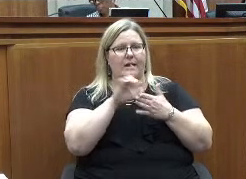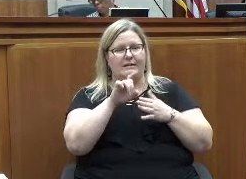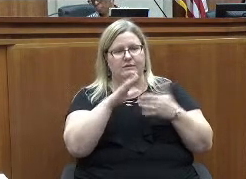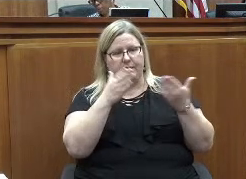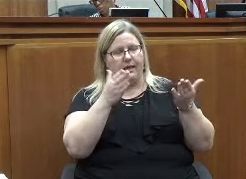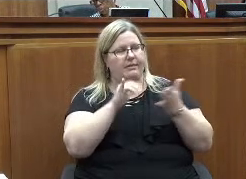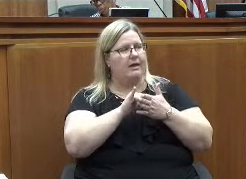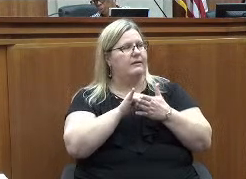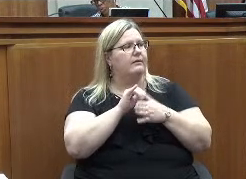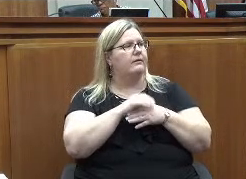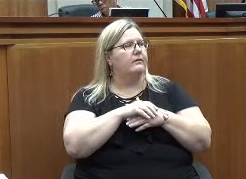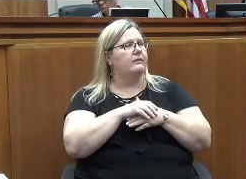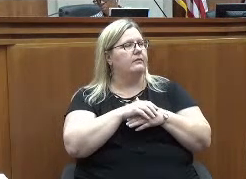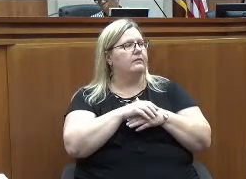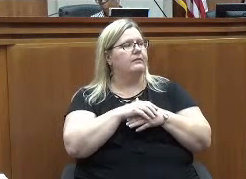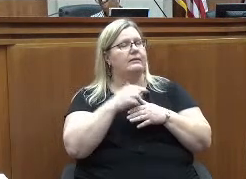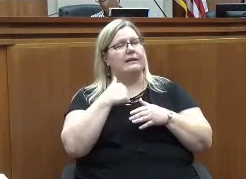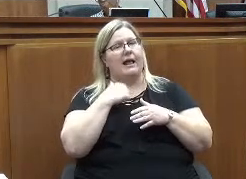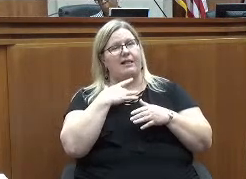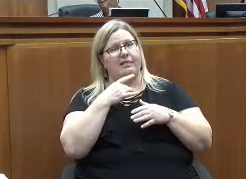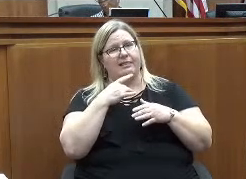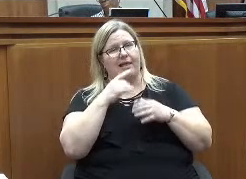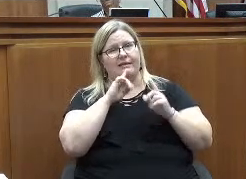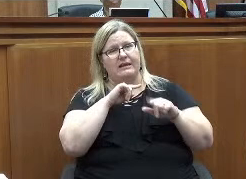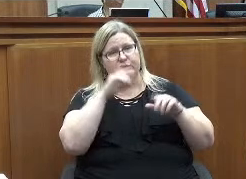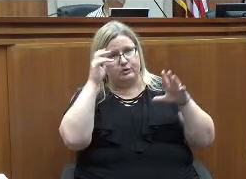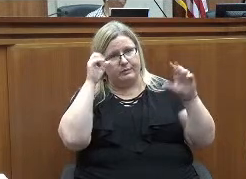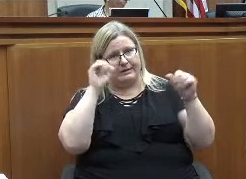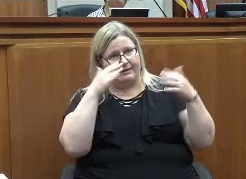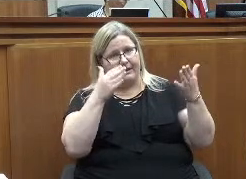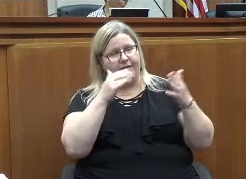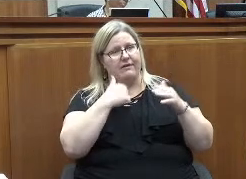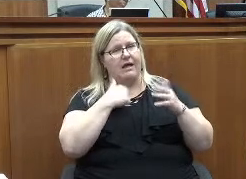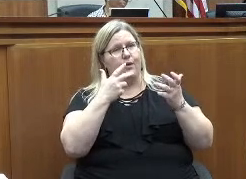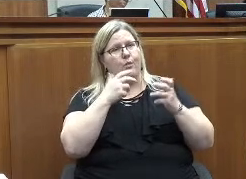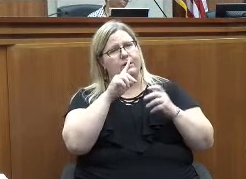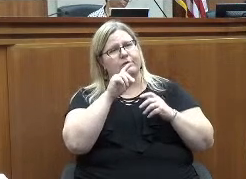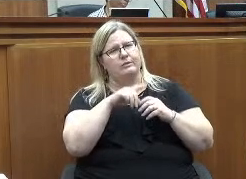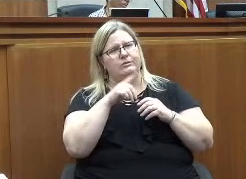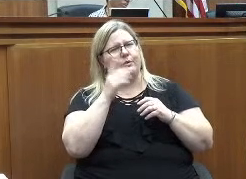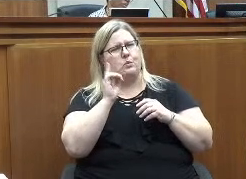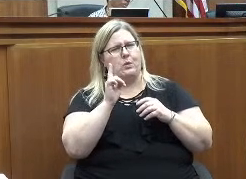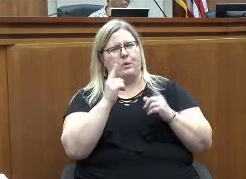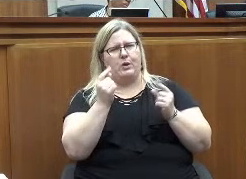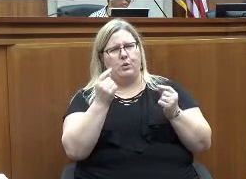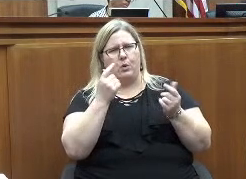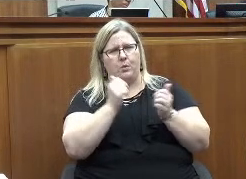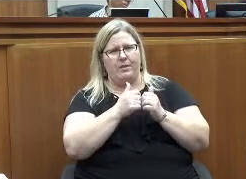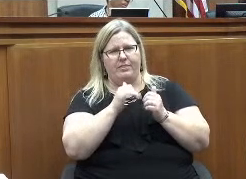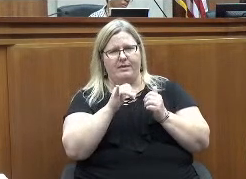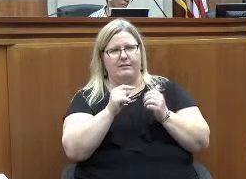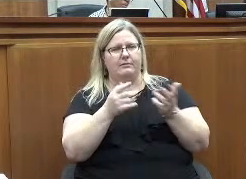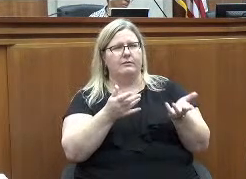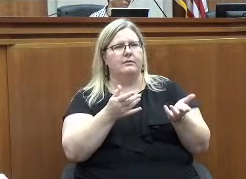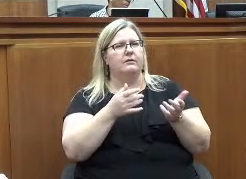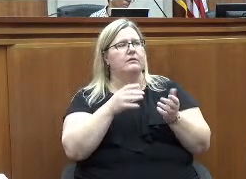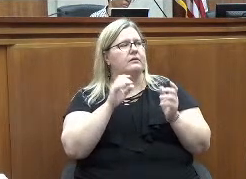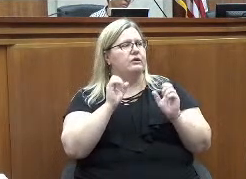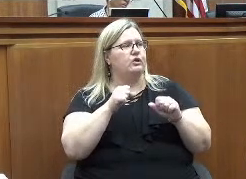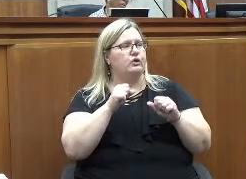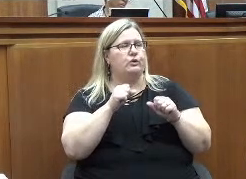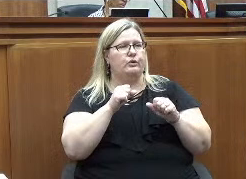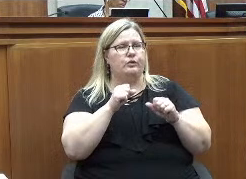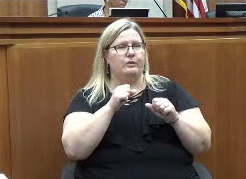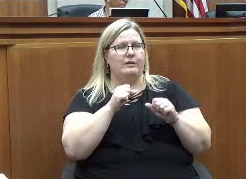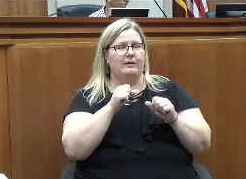answer that the superintendent gave, and I want to question where we go, because you literally could make this a poison